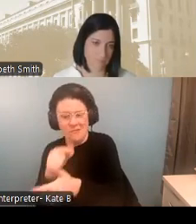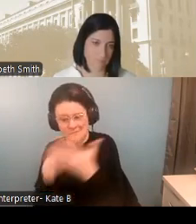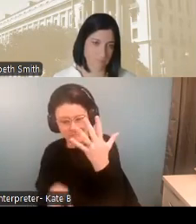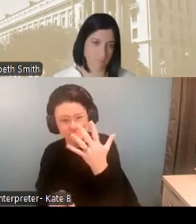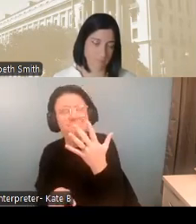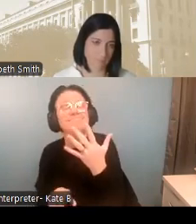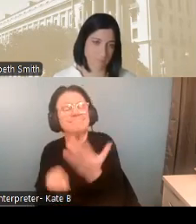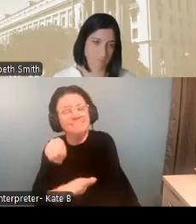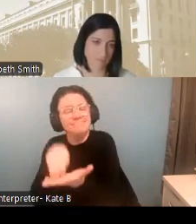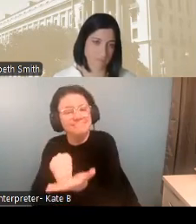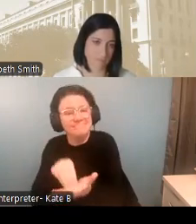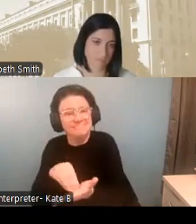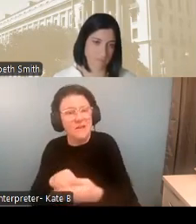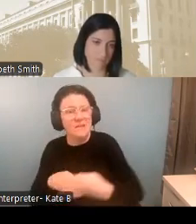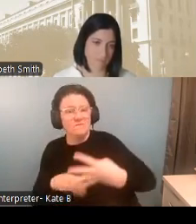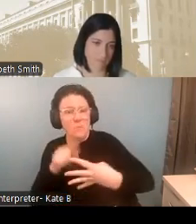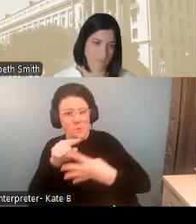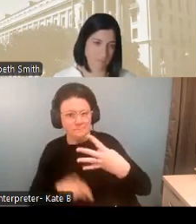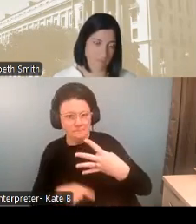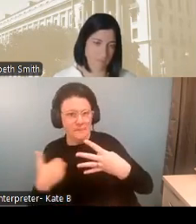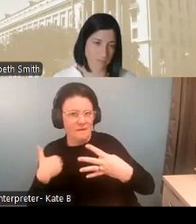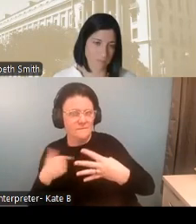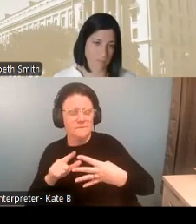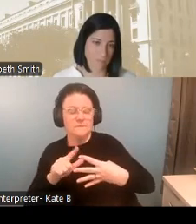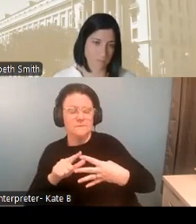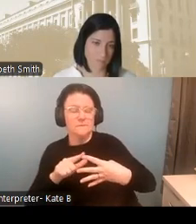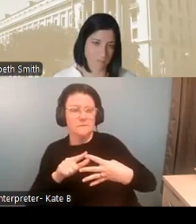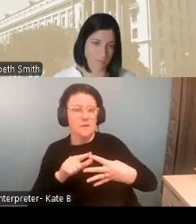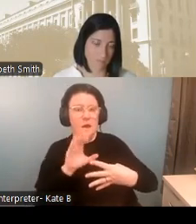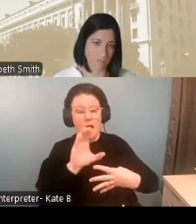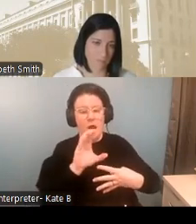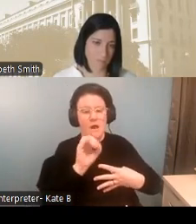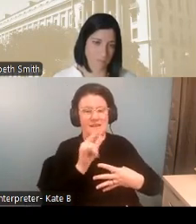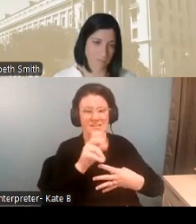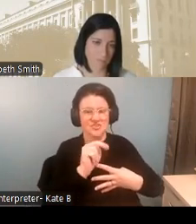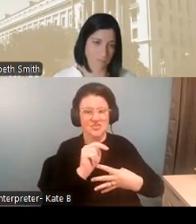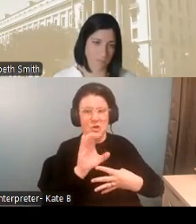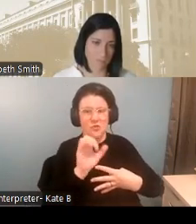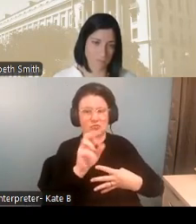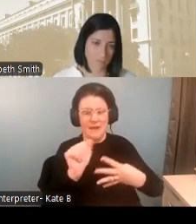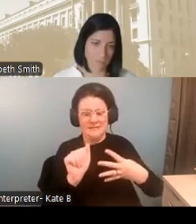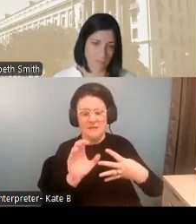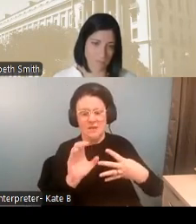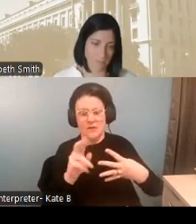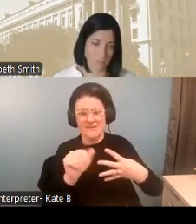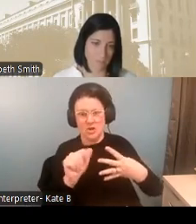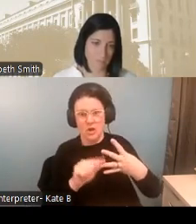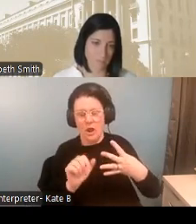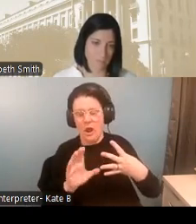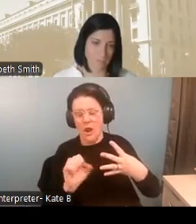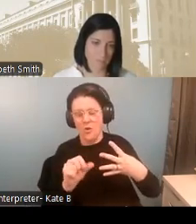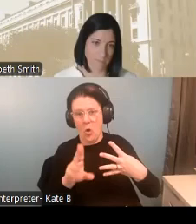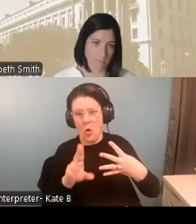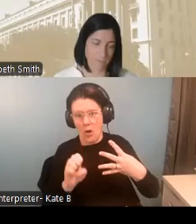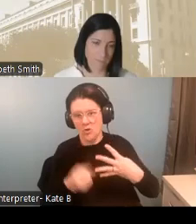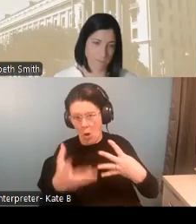will contain 4 essential elements. They're the condition, criteria, cause, and effect. The criteria